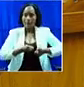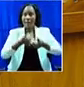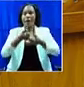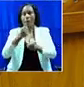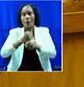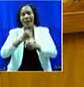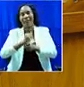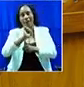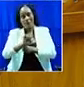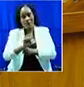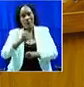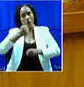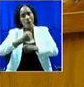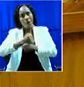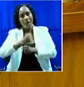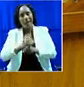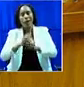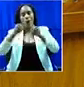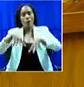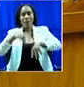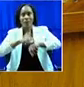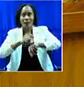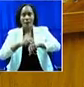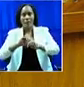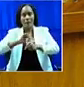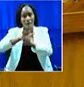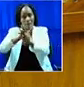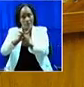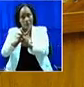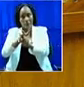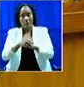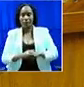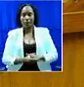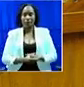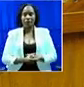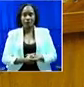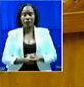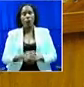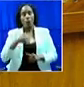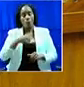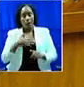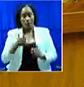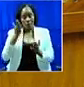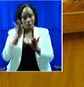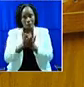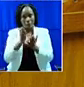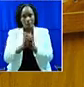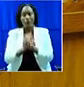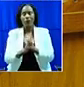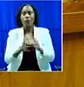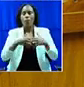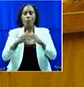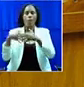the jobs that were lost during the pandemic. We are determined to create more employment